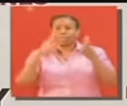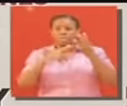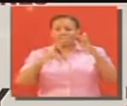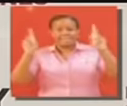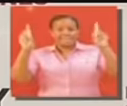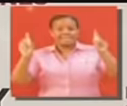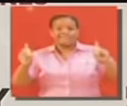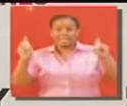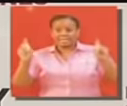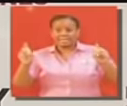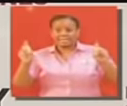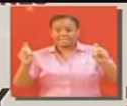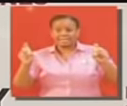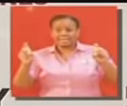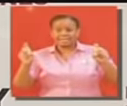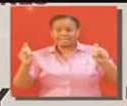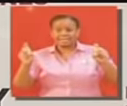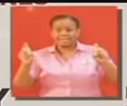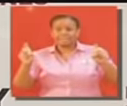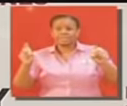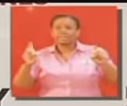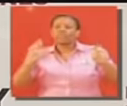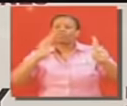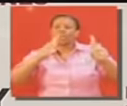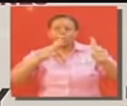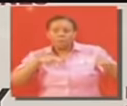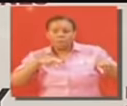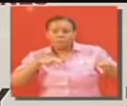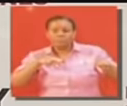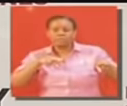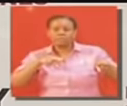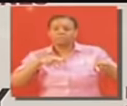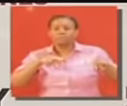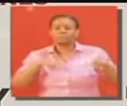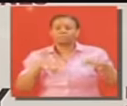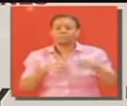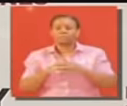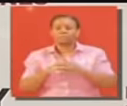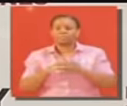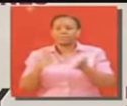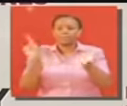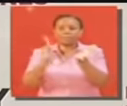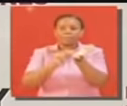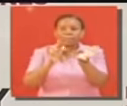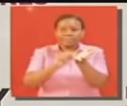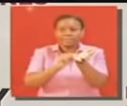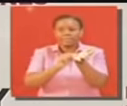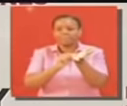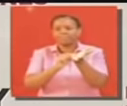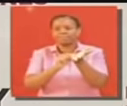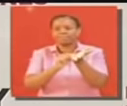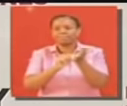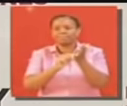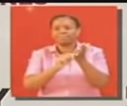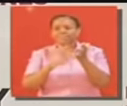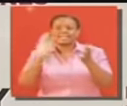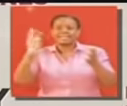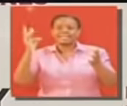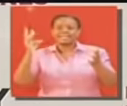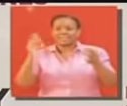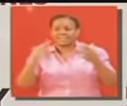reports, and then the patient has to be notified. So right now it's a six-step stage. All in